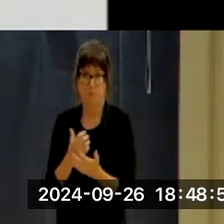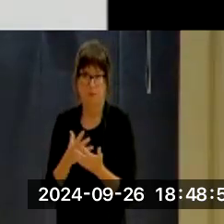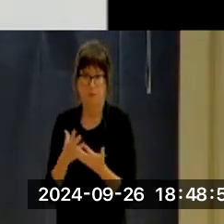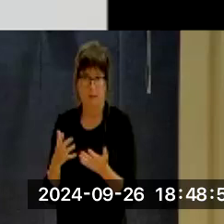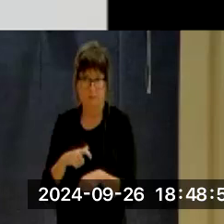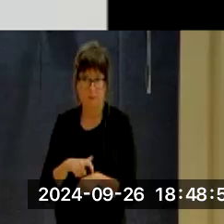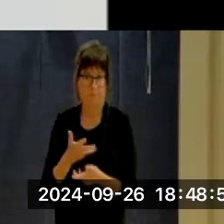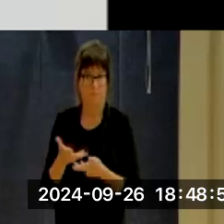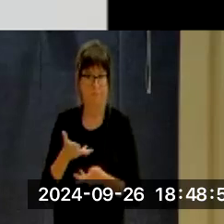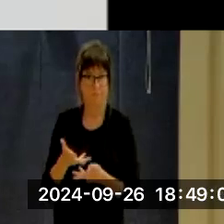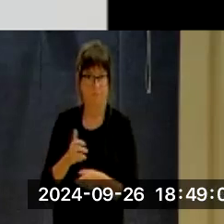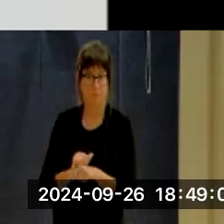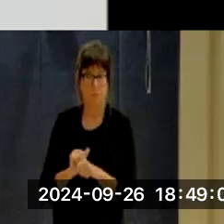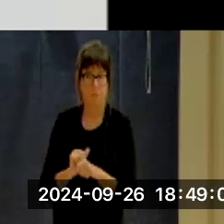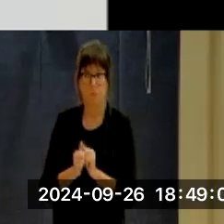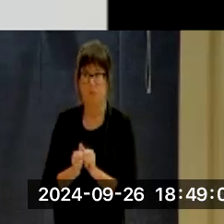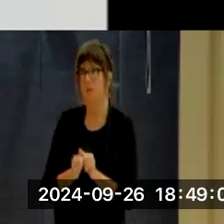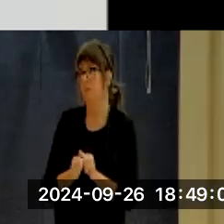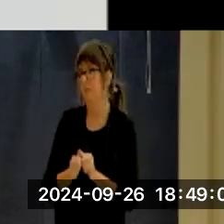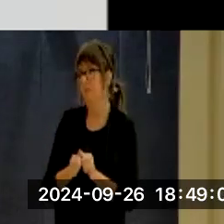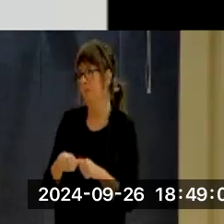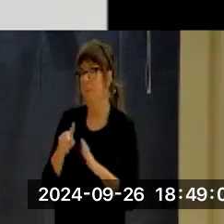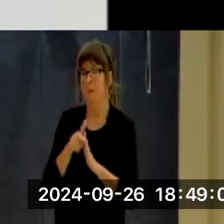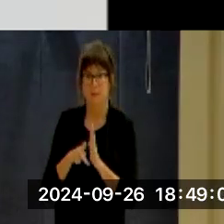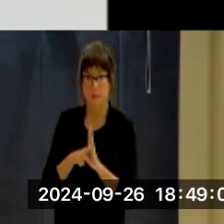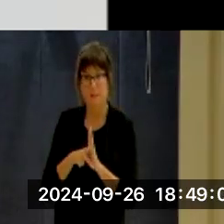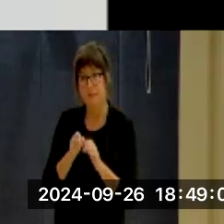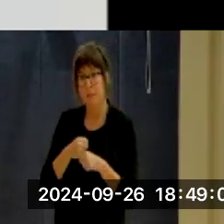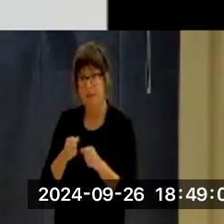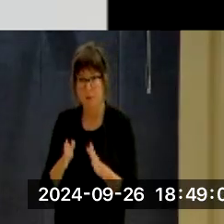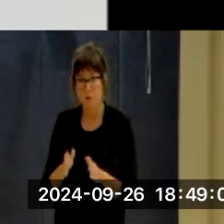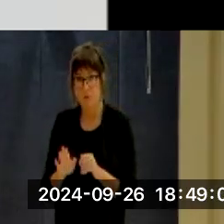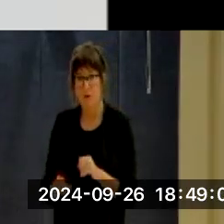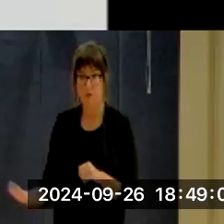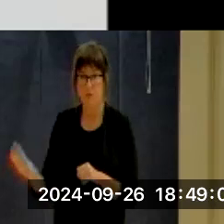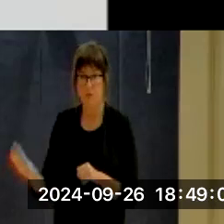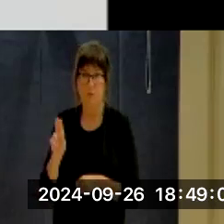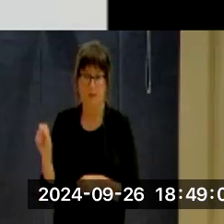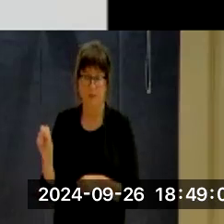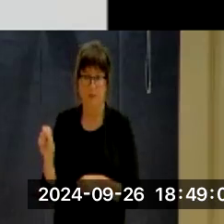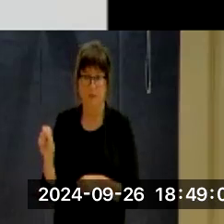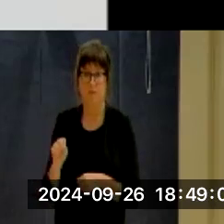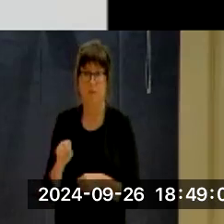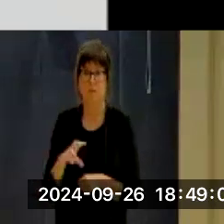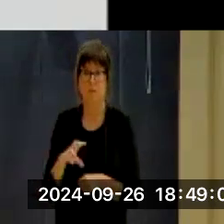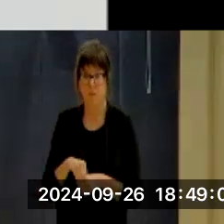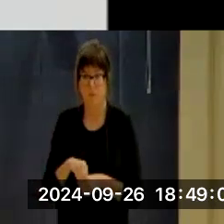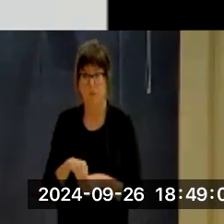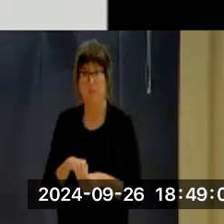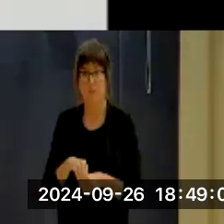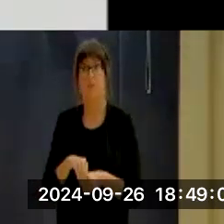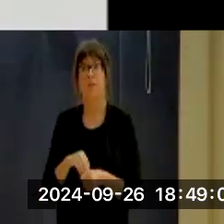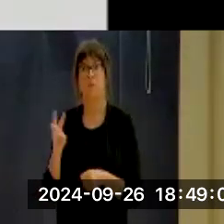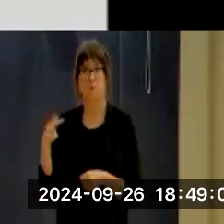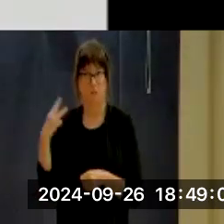with like policy folks from throughout the country, including in